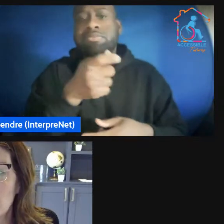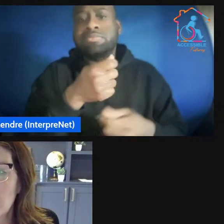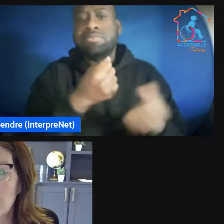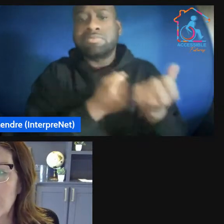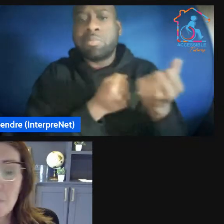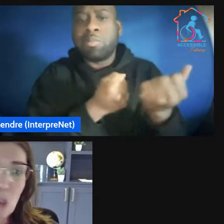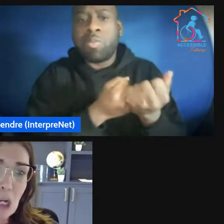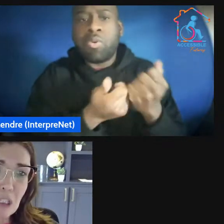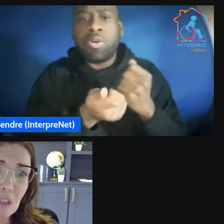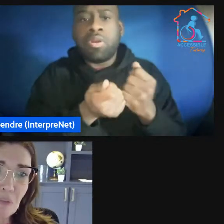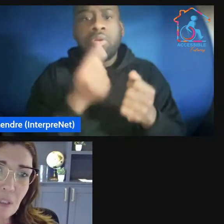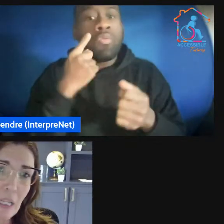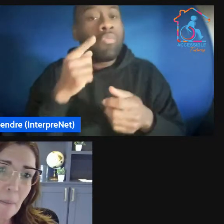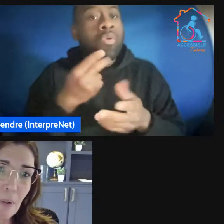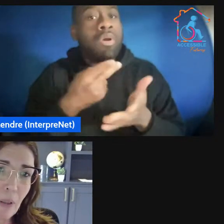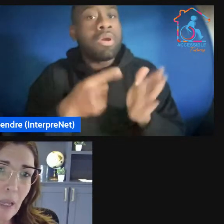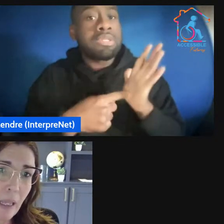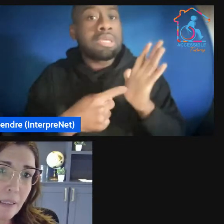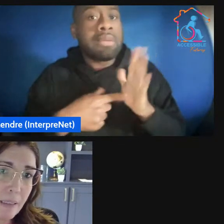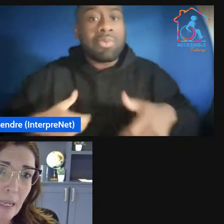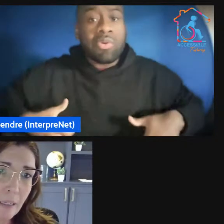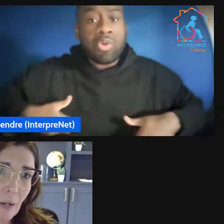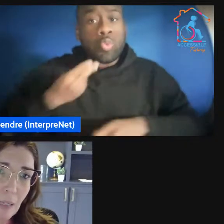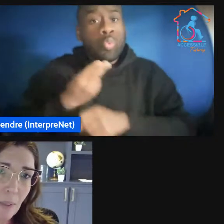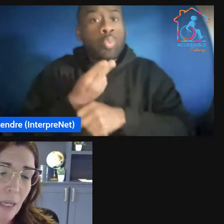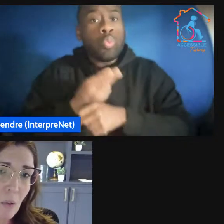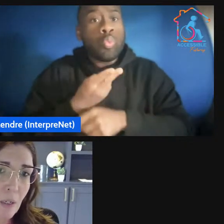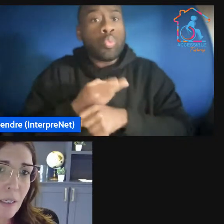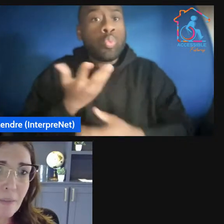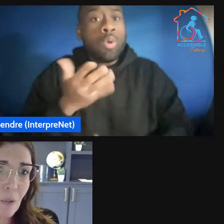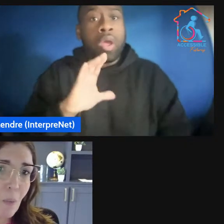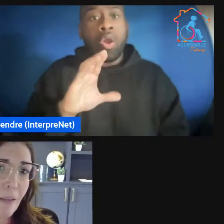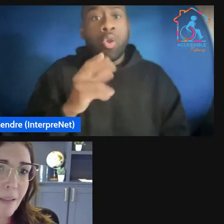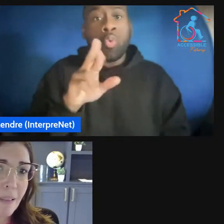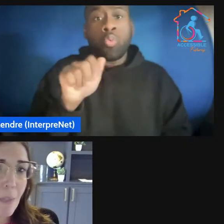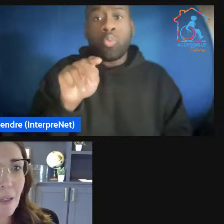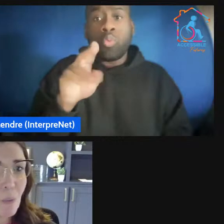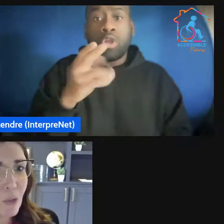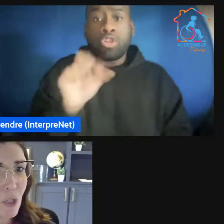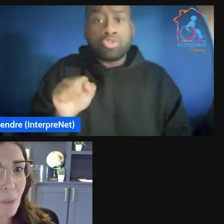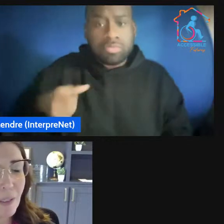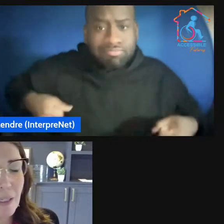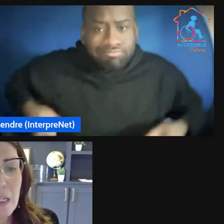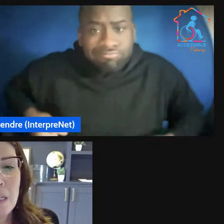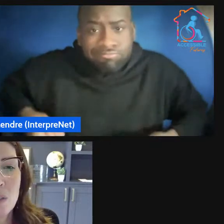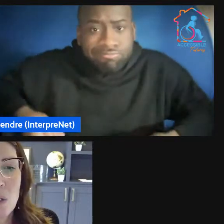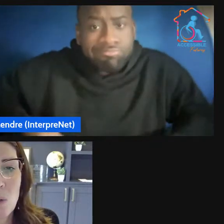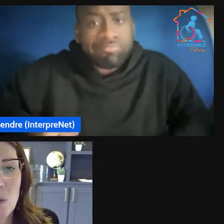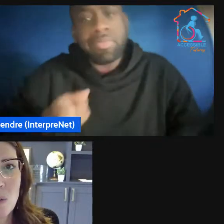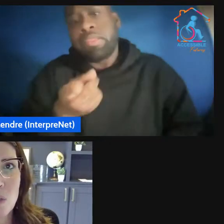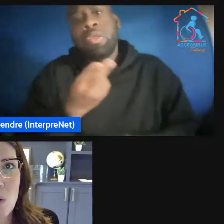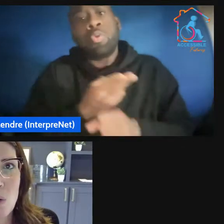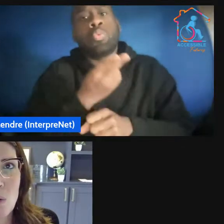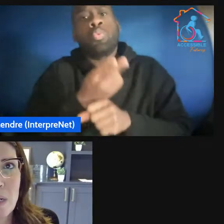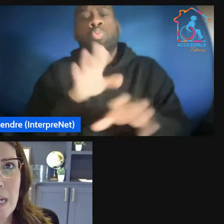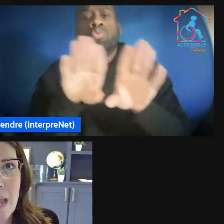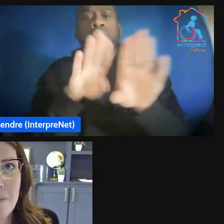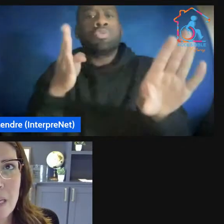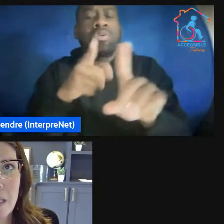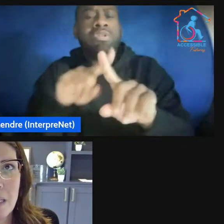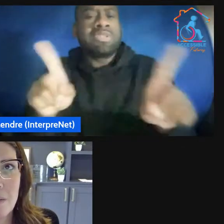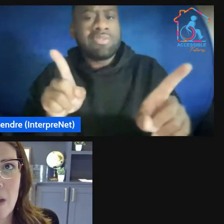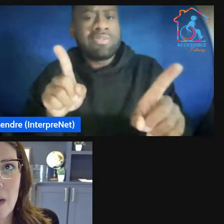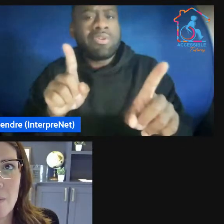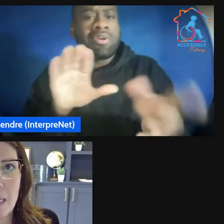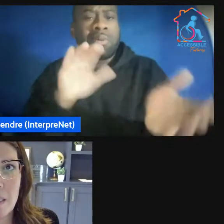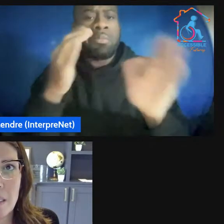maybe crutches, for example, and they interact with that door in a different way than somebody in a wheelchair would. So